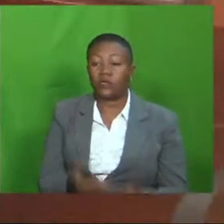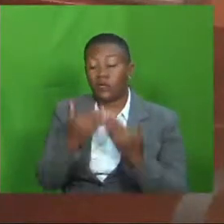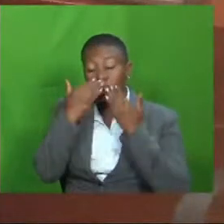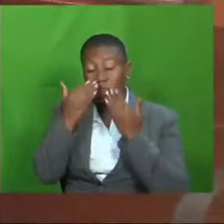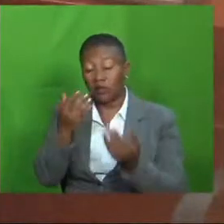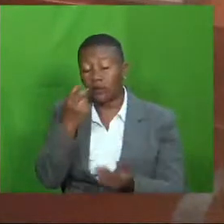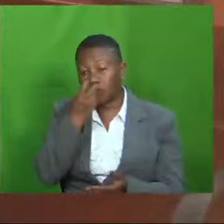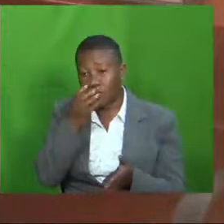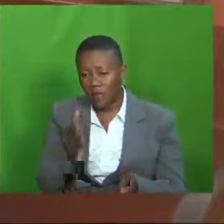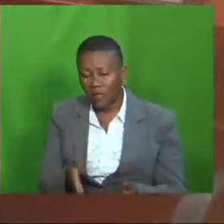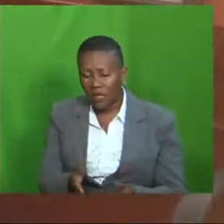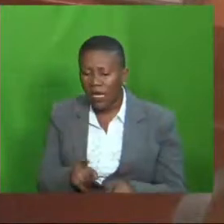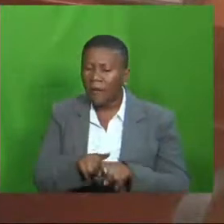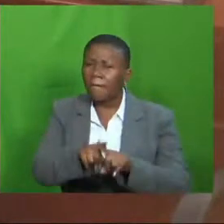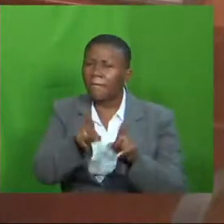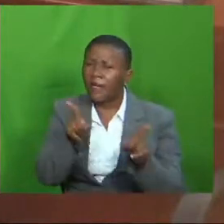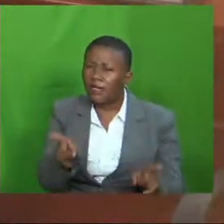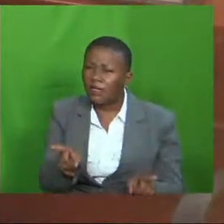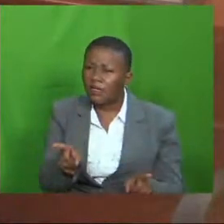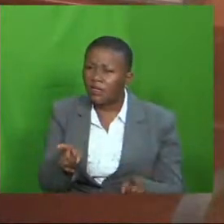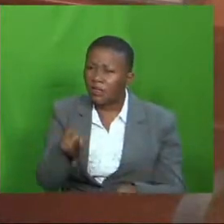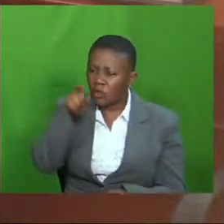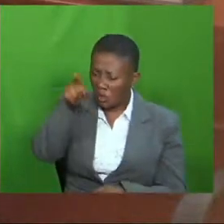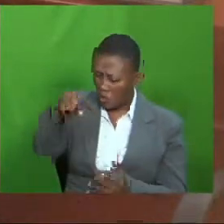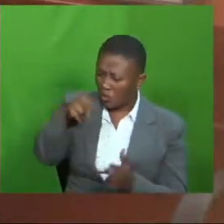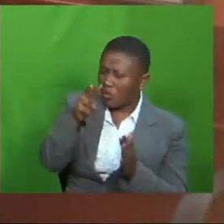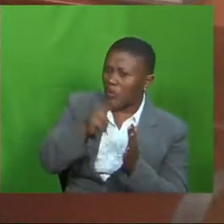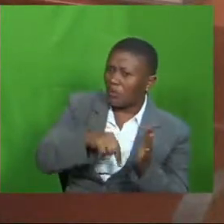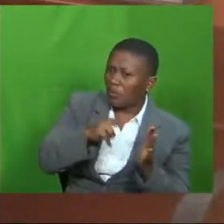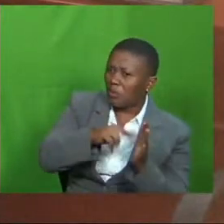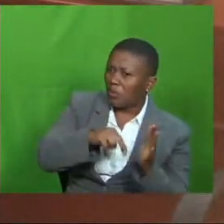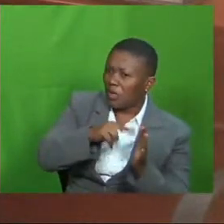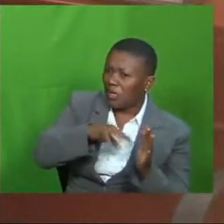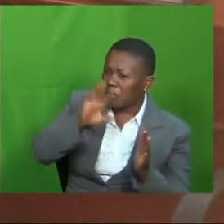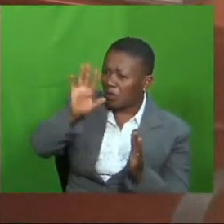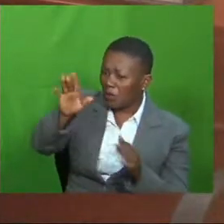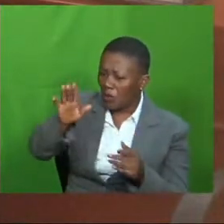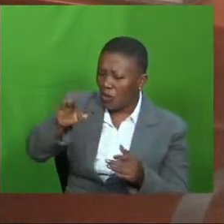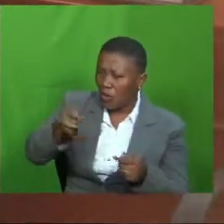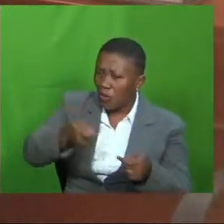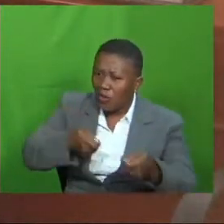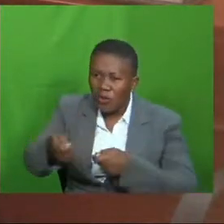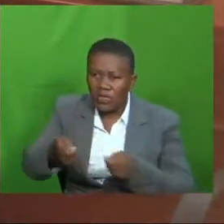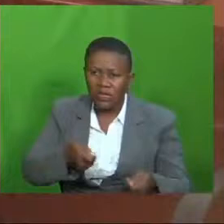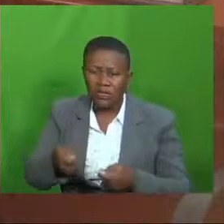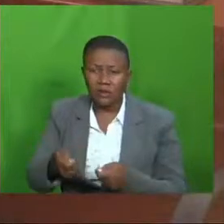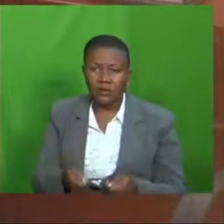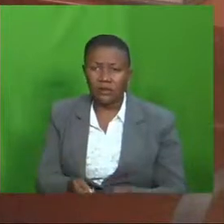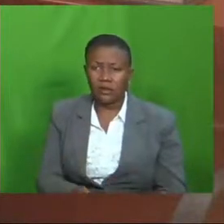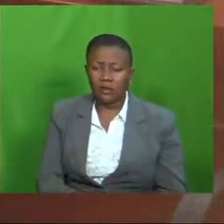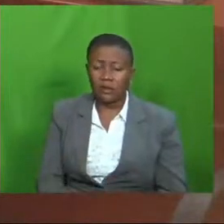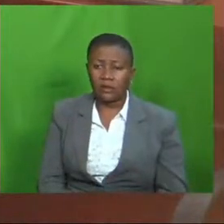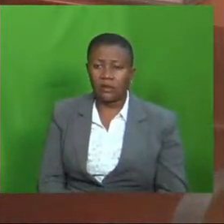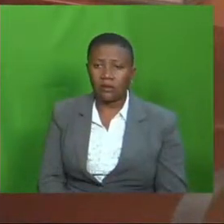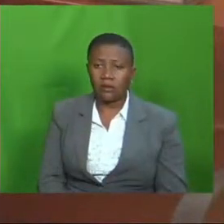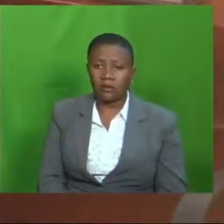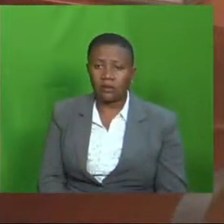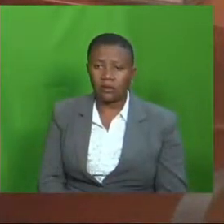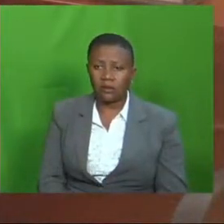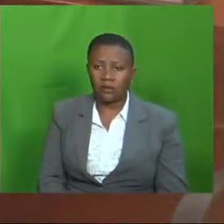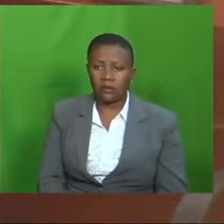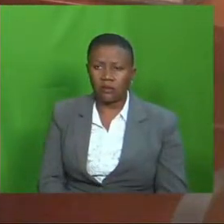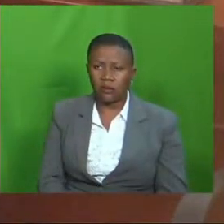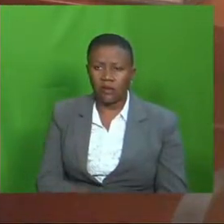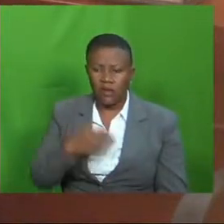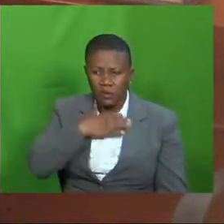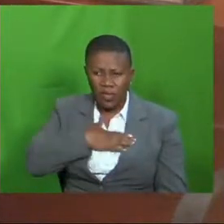Mr. Speaker, you have read your ruling, which I consider very... Majority Leader. Mr. Speaker, yes, you will not